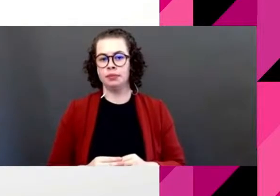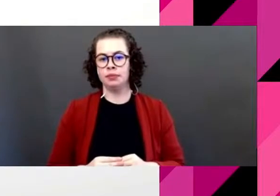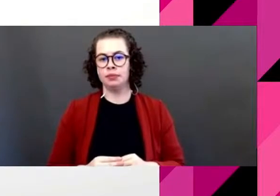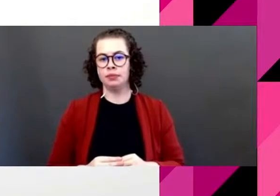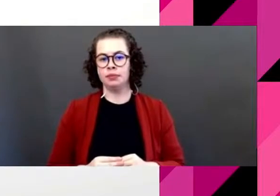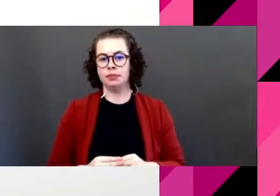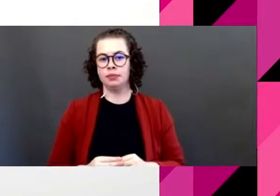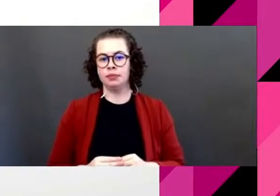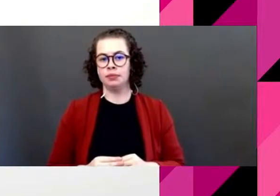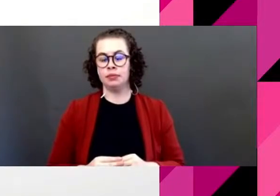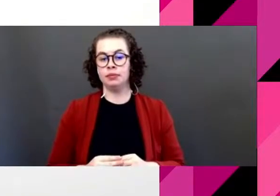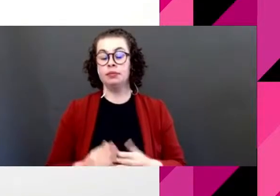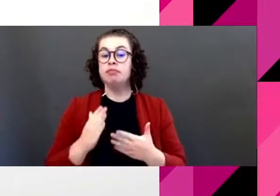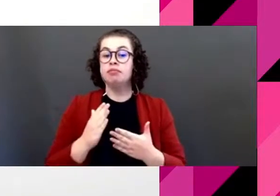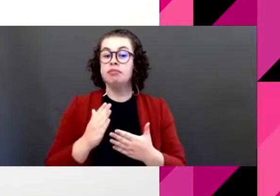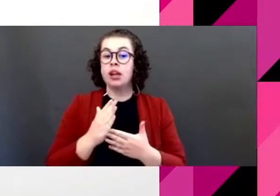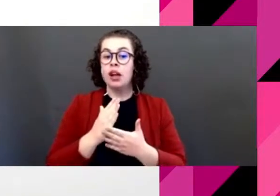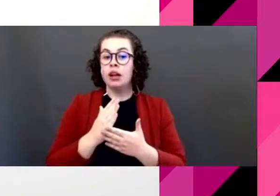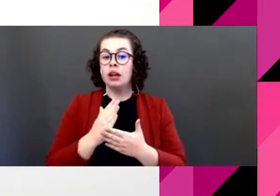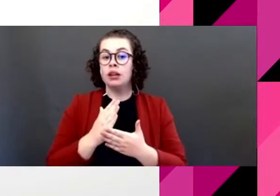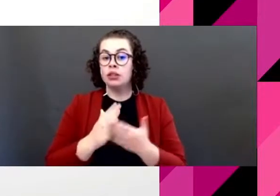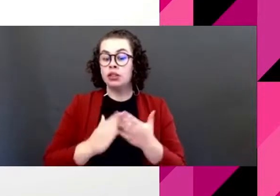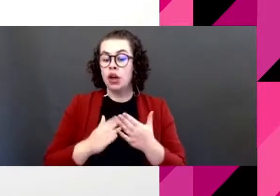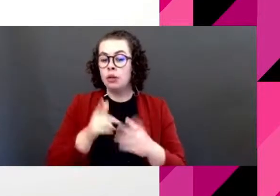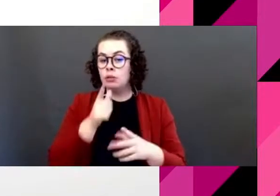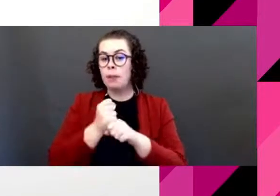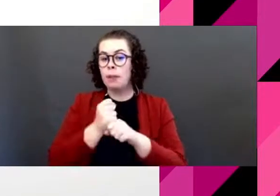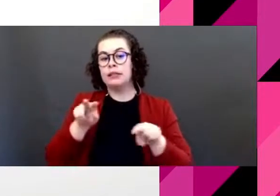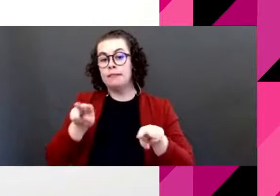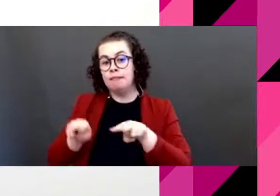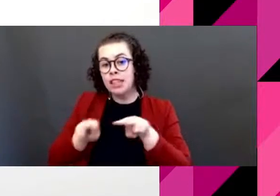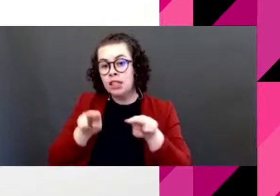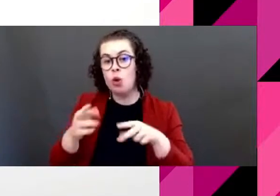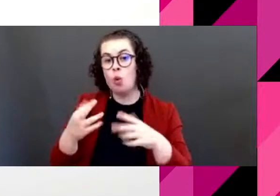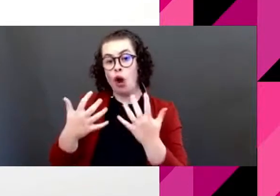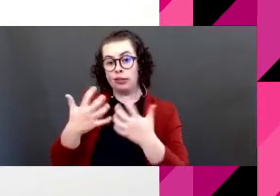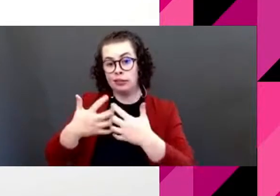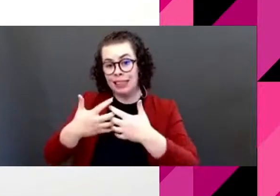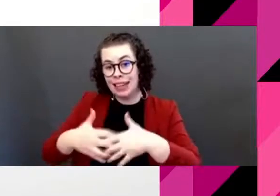use of pre-trial video recording instead of having the person come into the